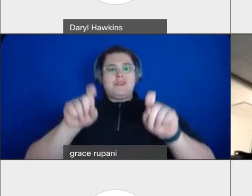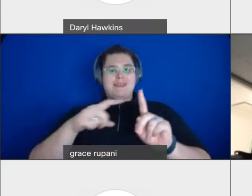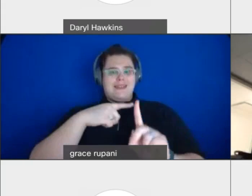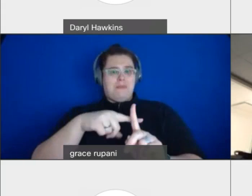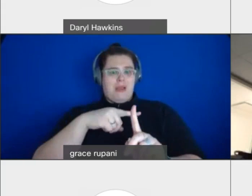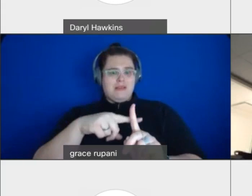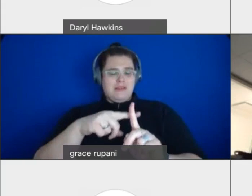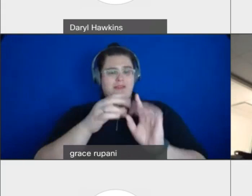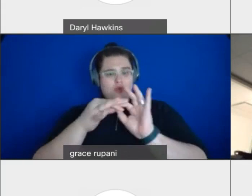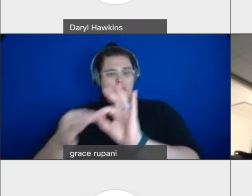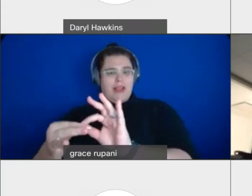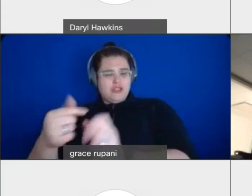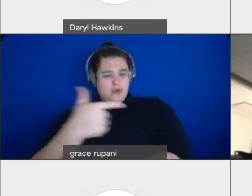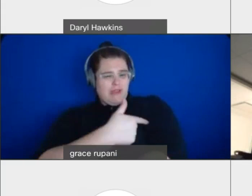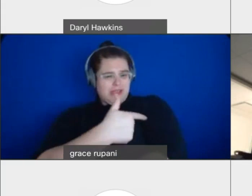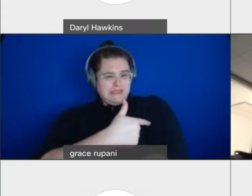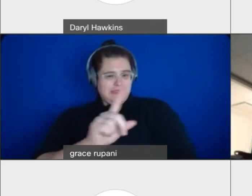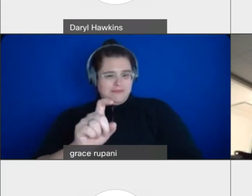related to the vaccine.